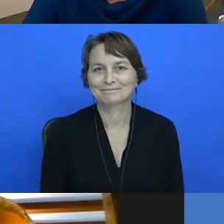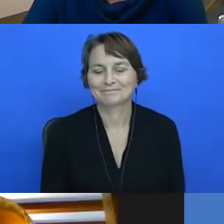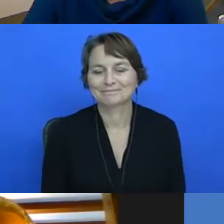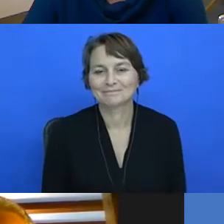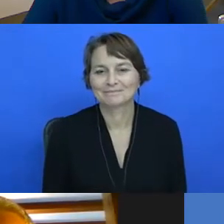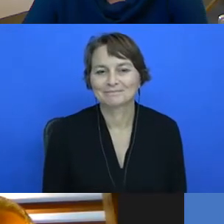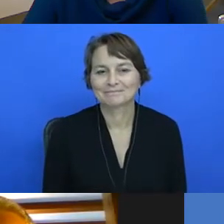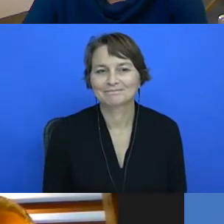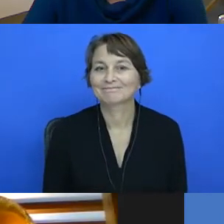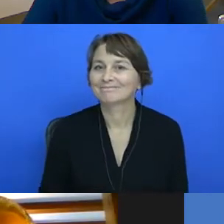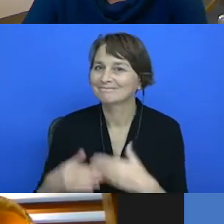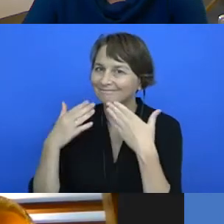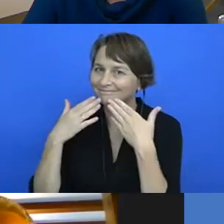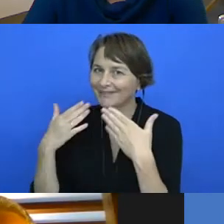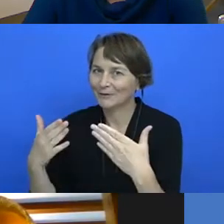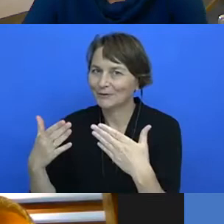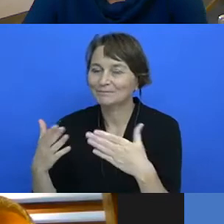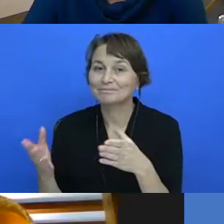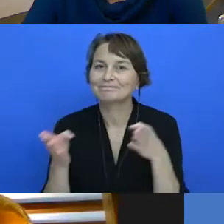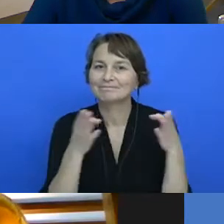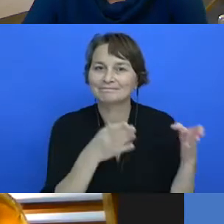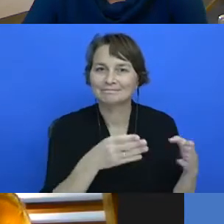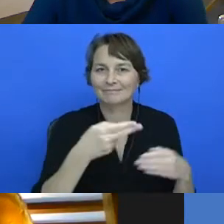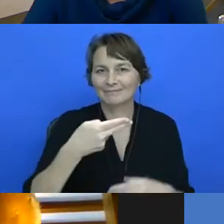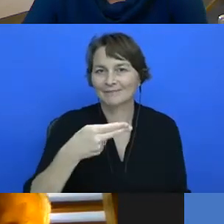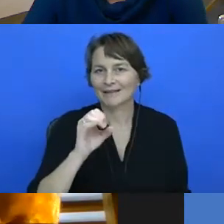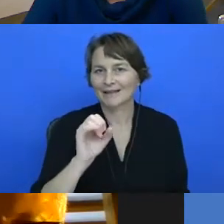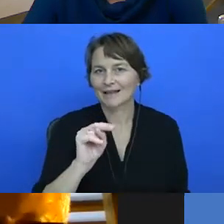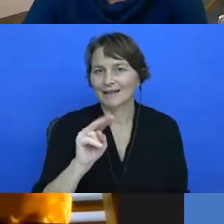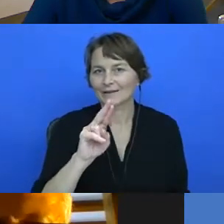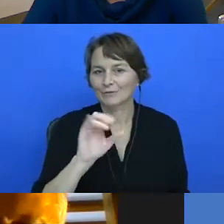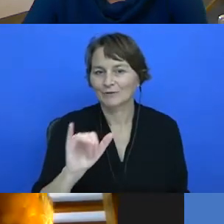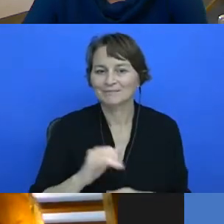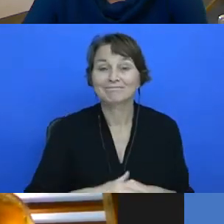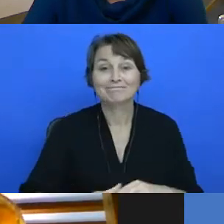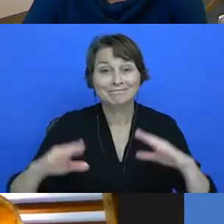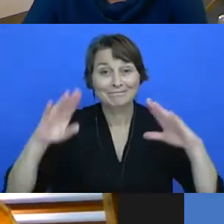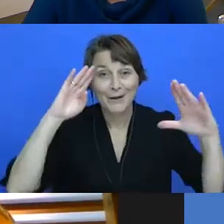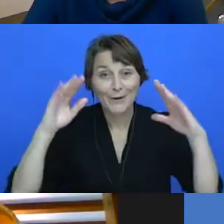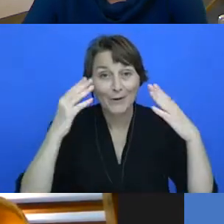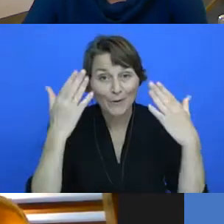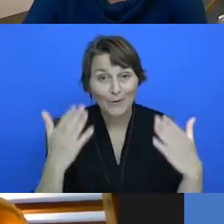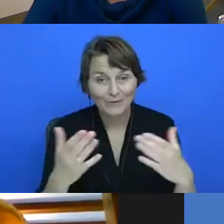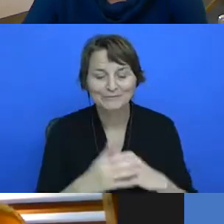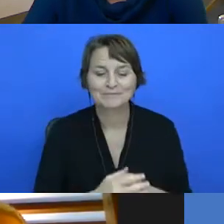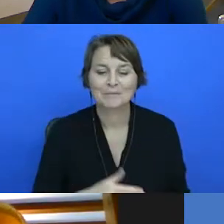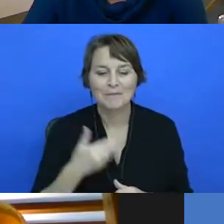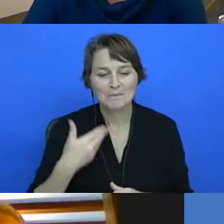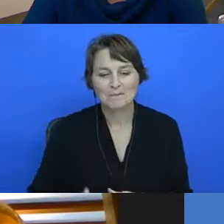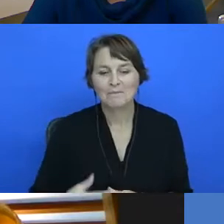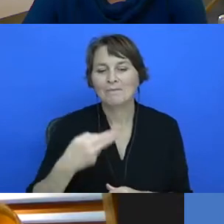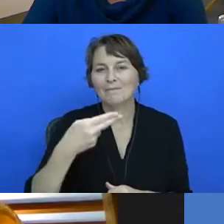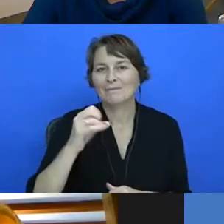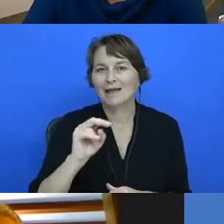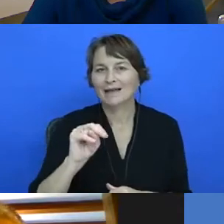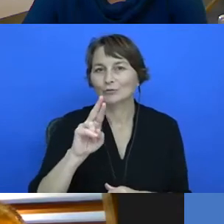Thank you, Bodo. Henry. Hi, everyone. My name is Henry Tyne. I'm based at the University